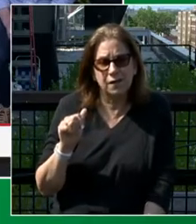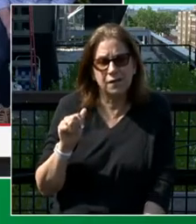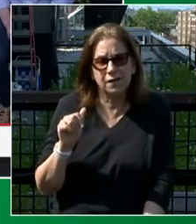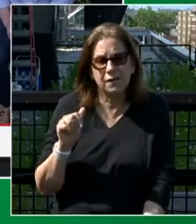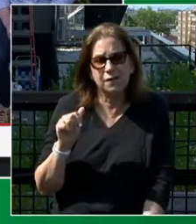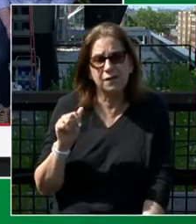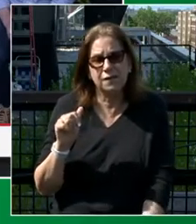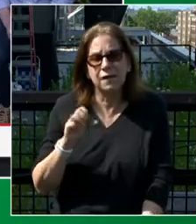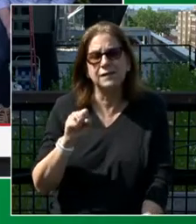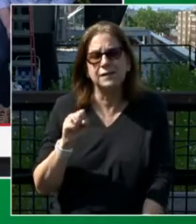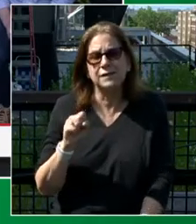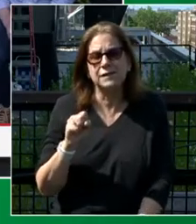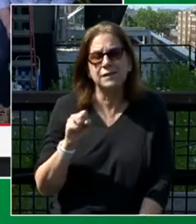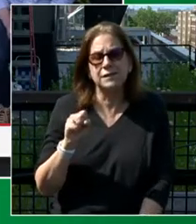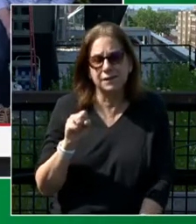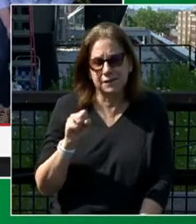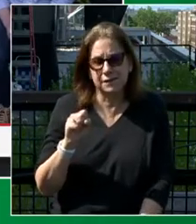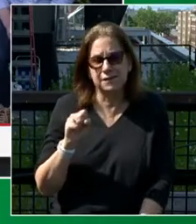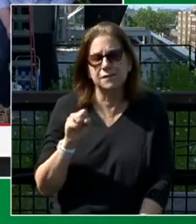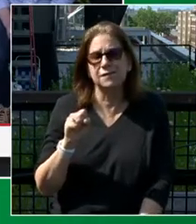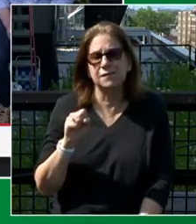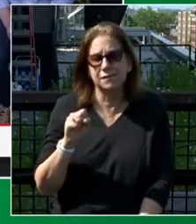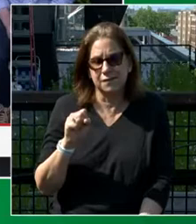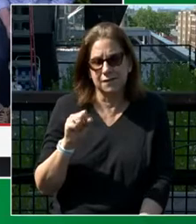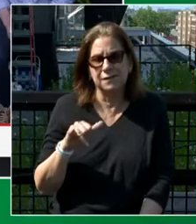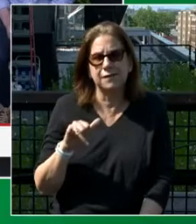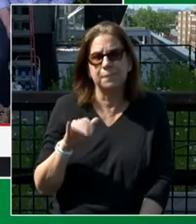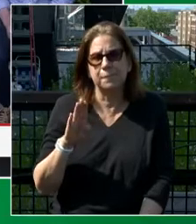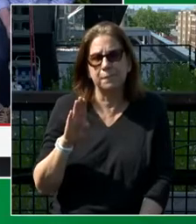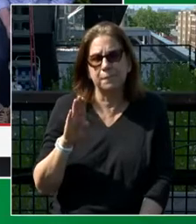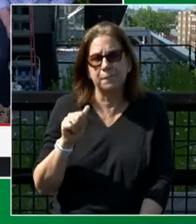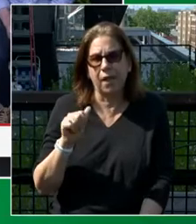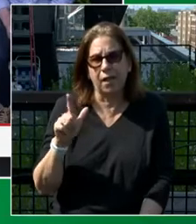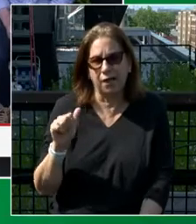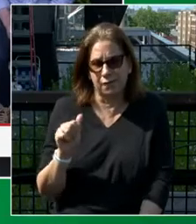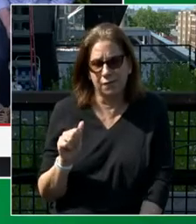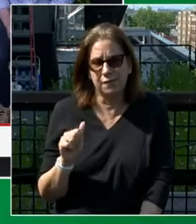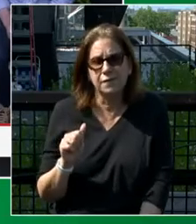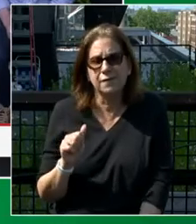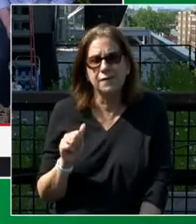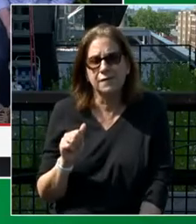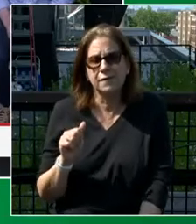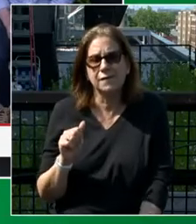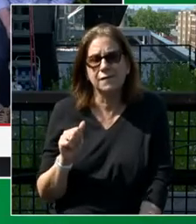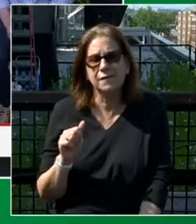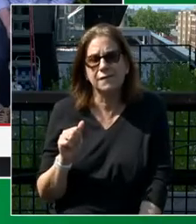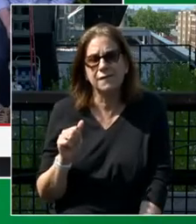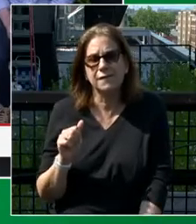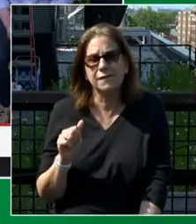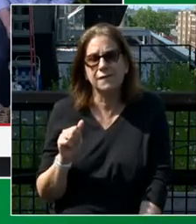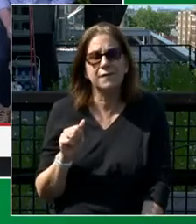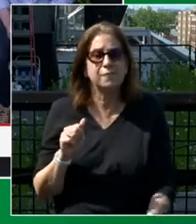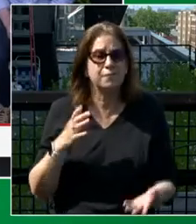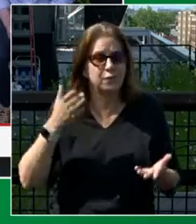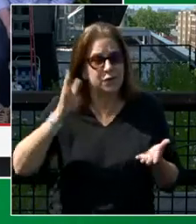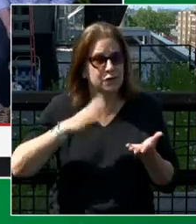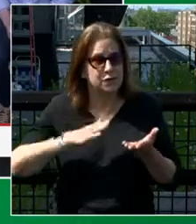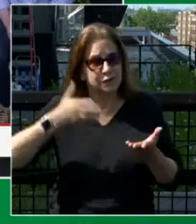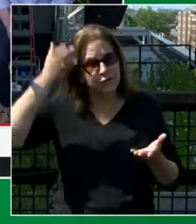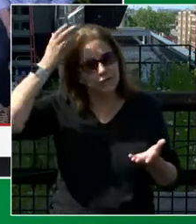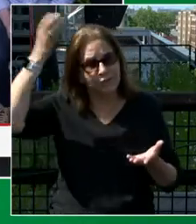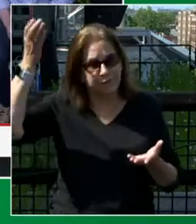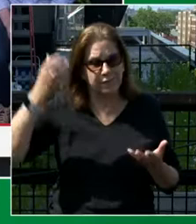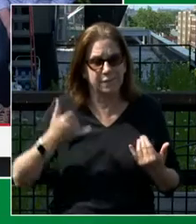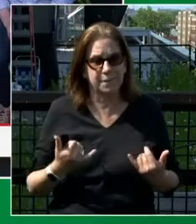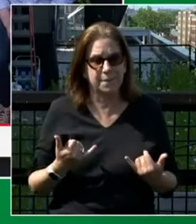a long ride up the elevator. Exactly. So I'm going to mention first American Sun because you're the executive chef for American